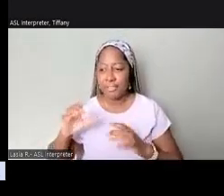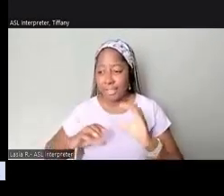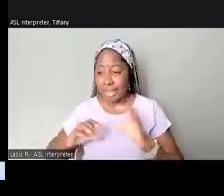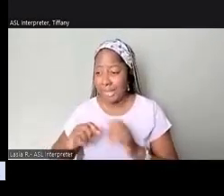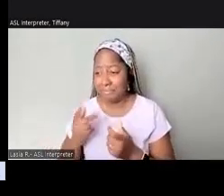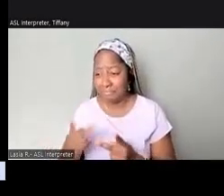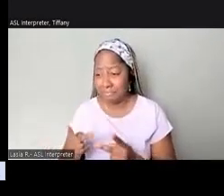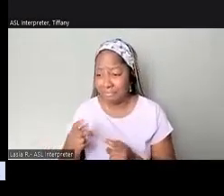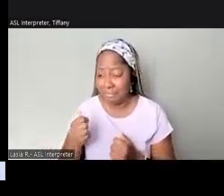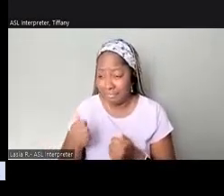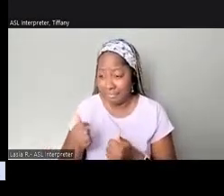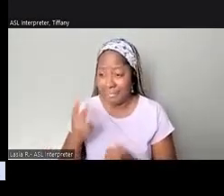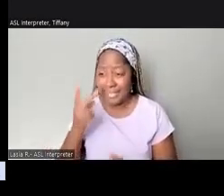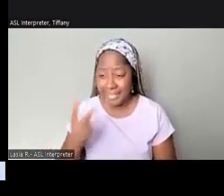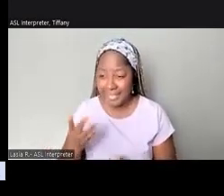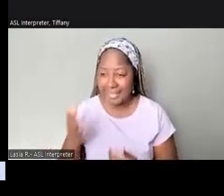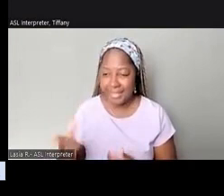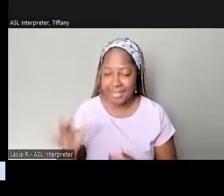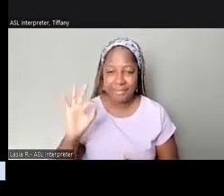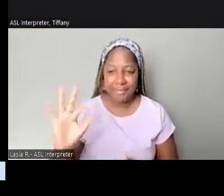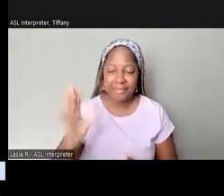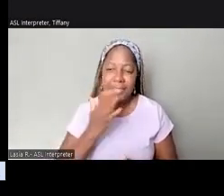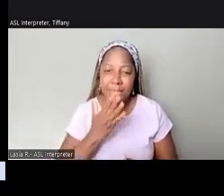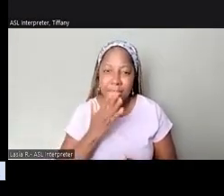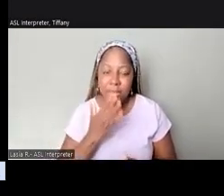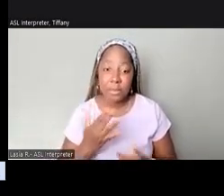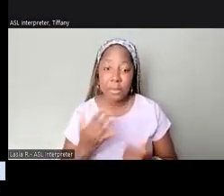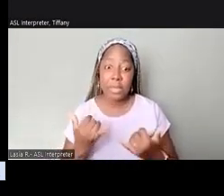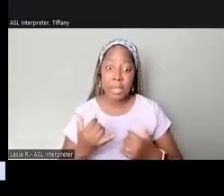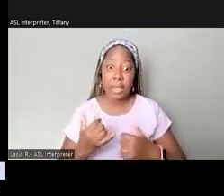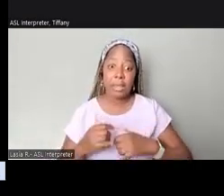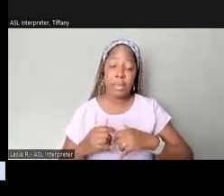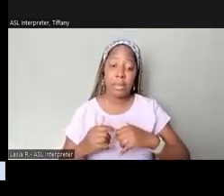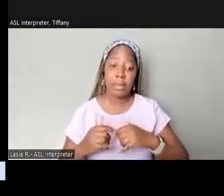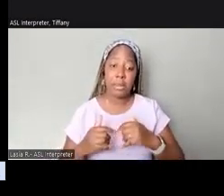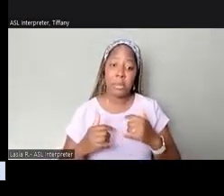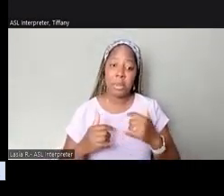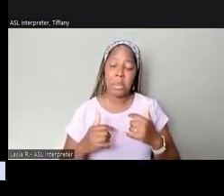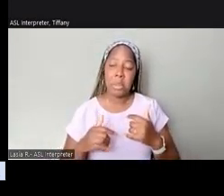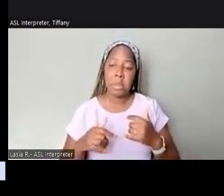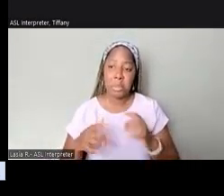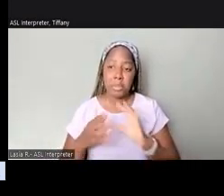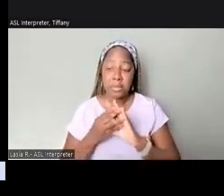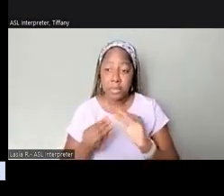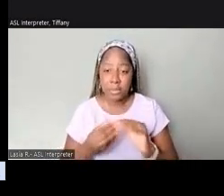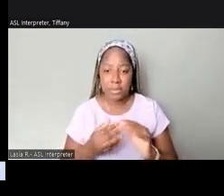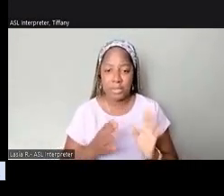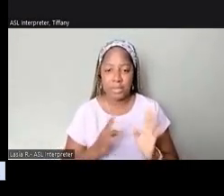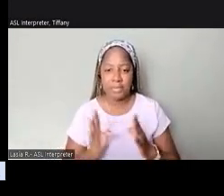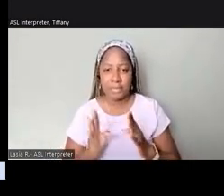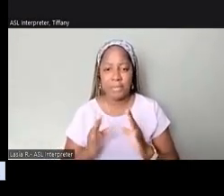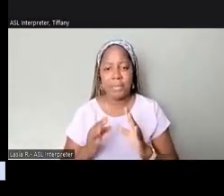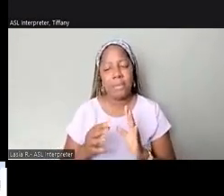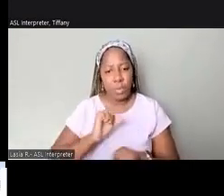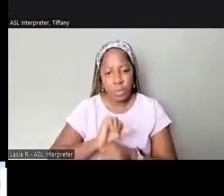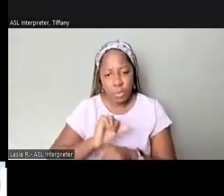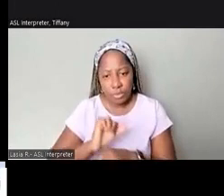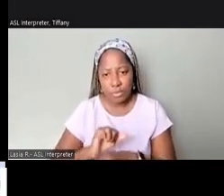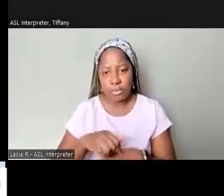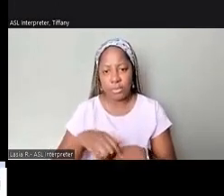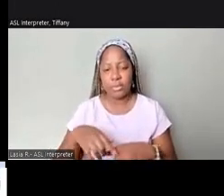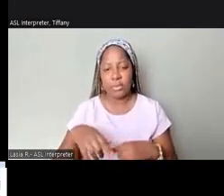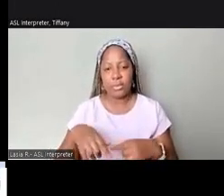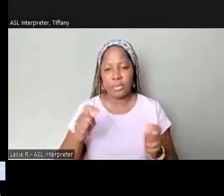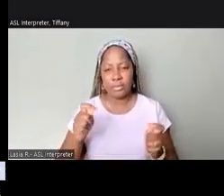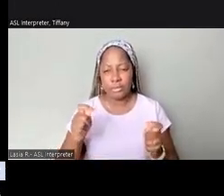sharing that. We're starting to kind of lay that groundwork for our experiences in the work and the movement, how our identities show up as we